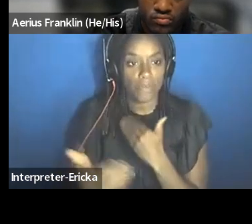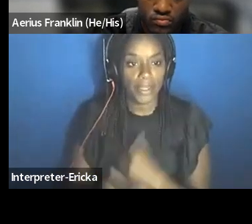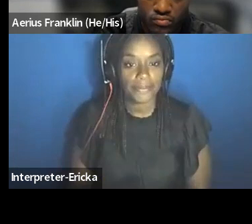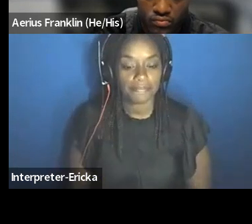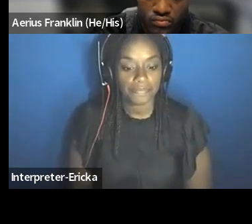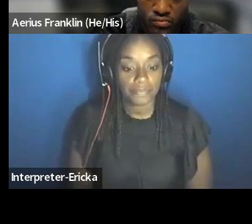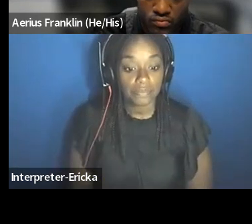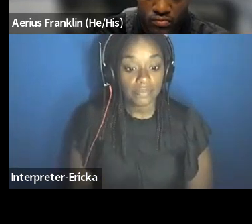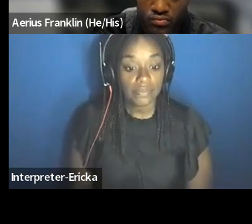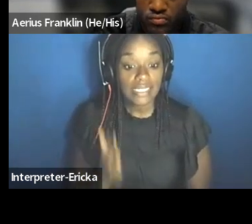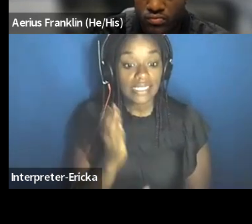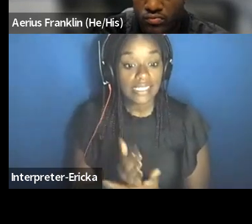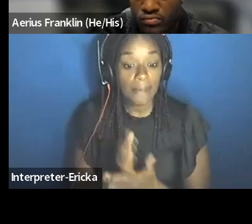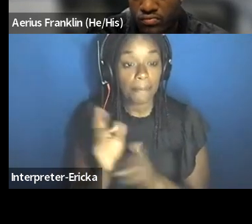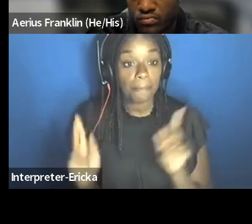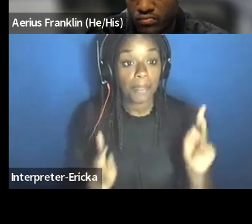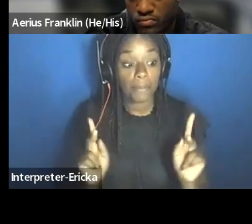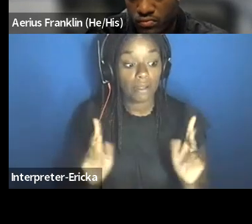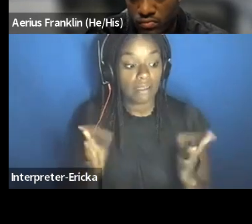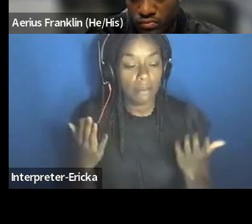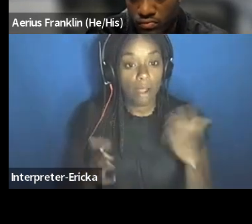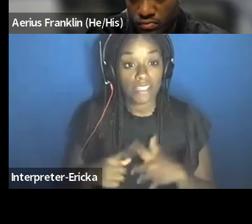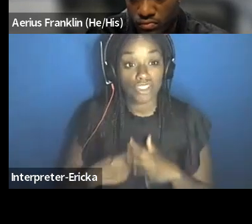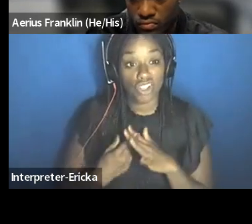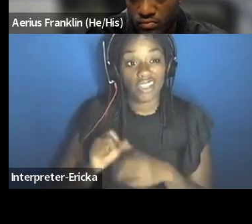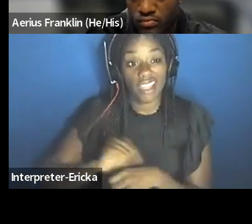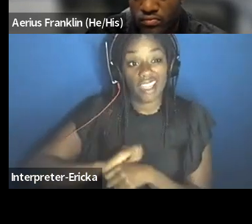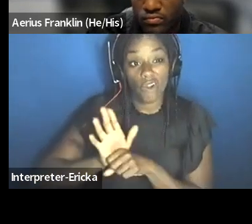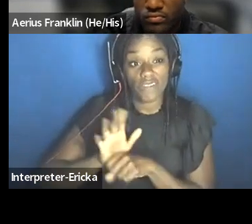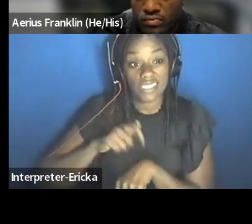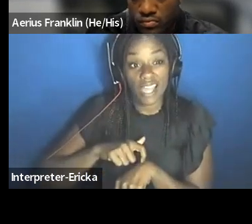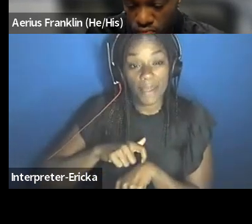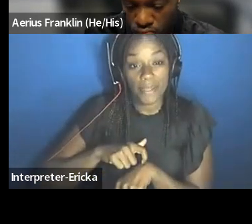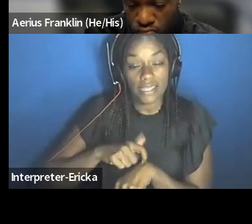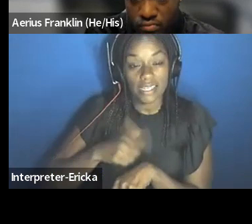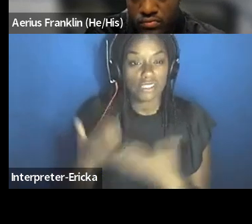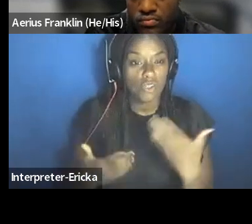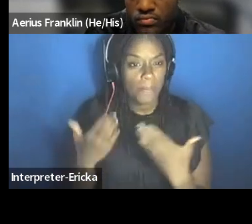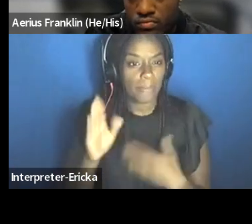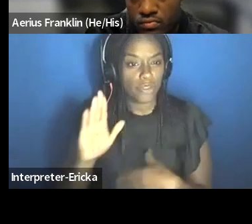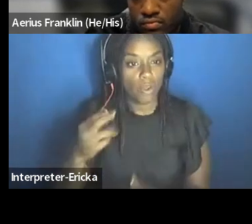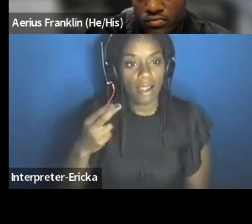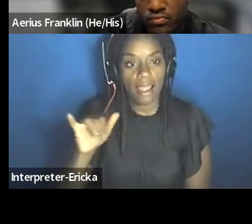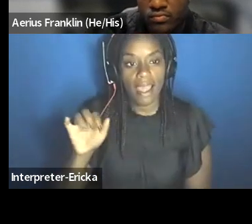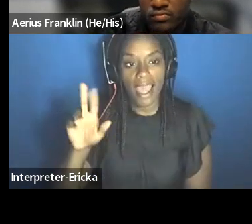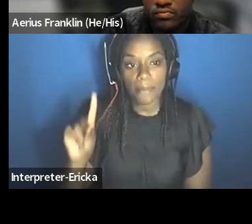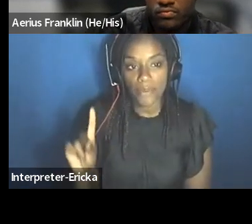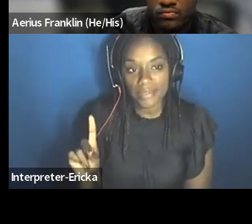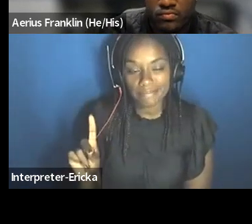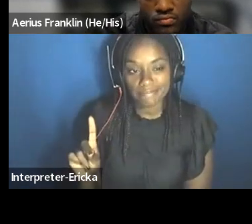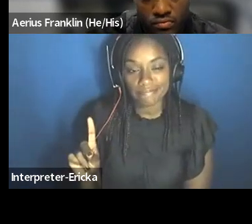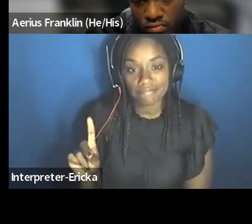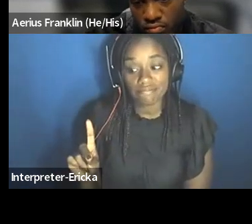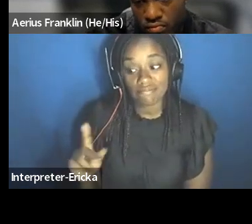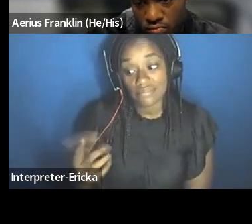And some folks probably have started, within COVID times, so maybe you're operating under a hybrid model, and some of